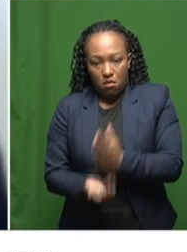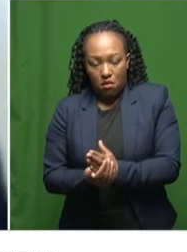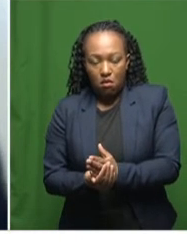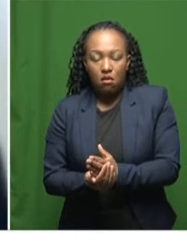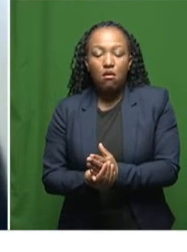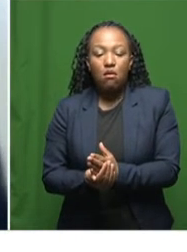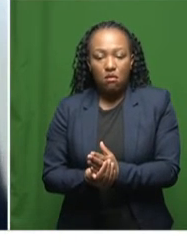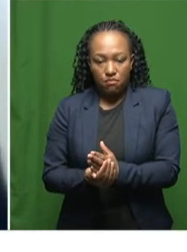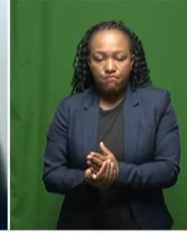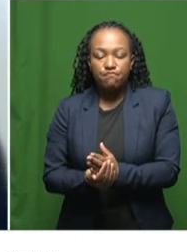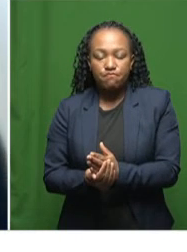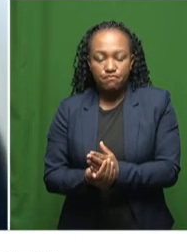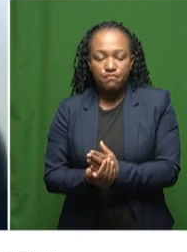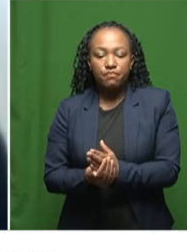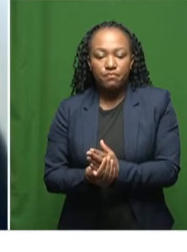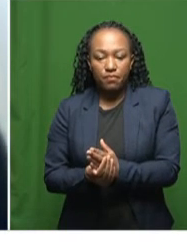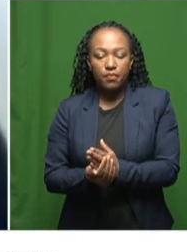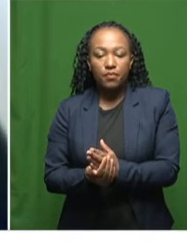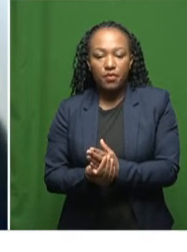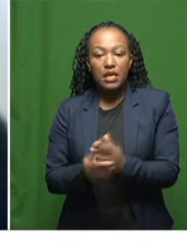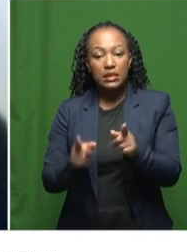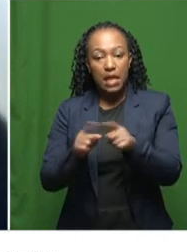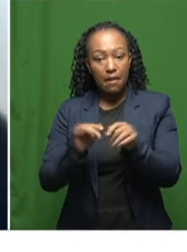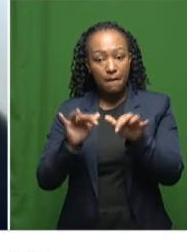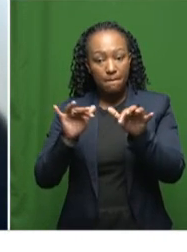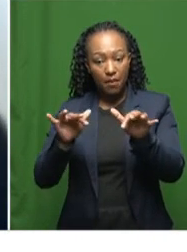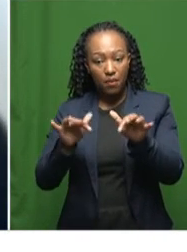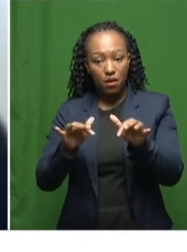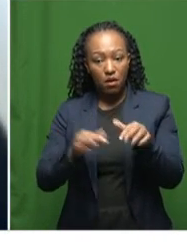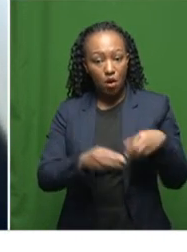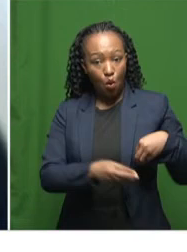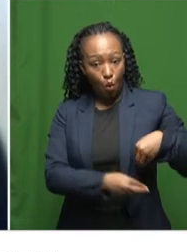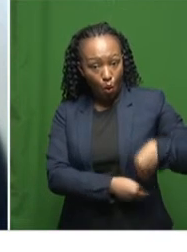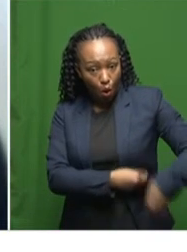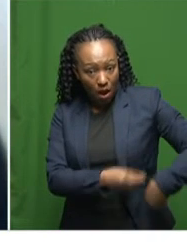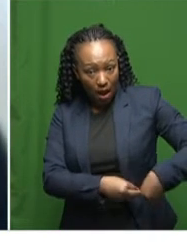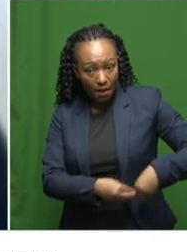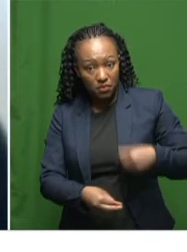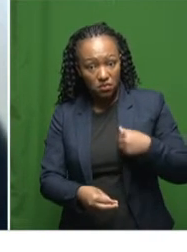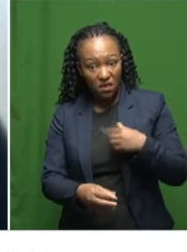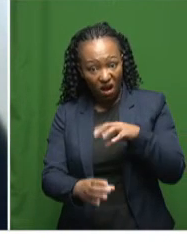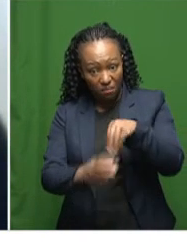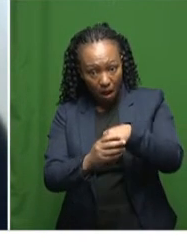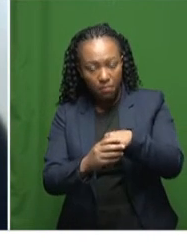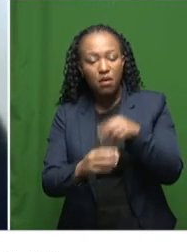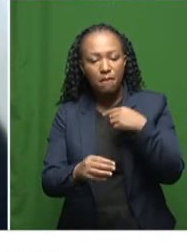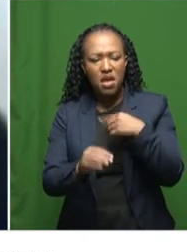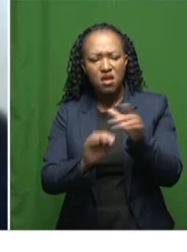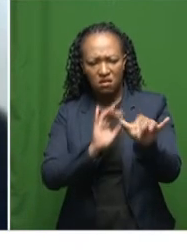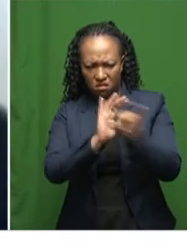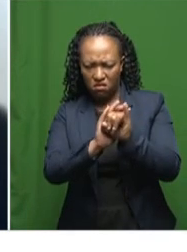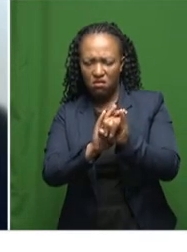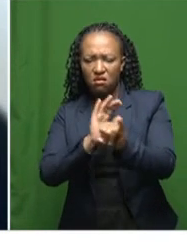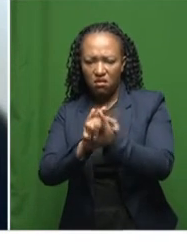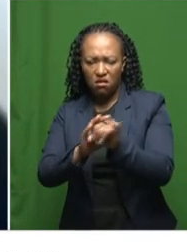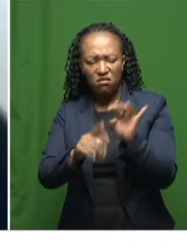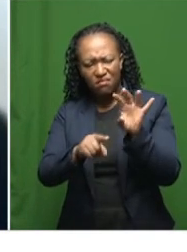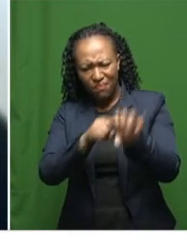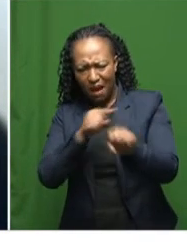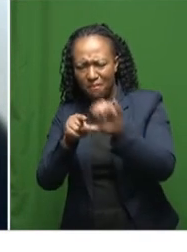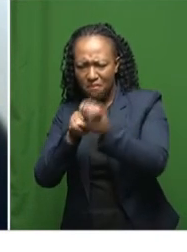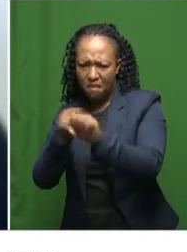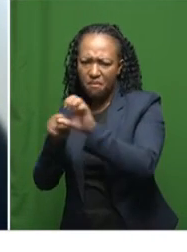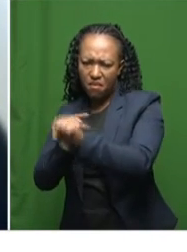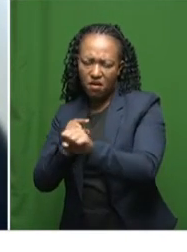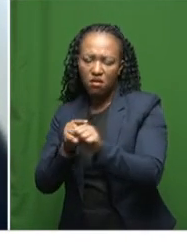same time, exposing those that are corrupt within the same space that I'm in. And I'm trying to show also